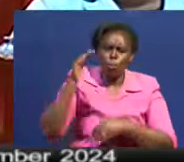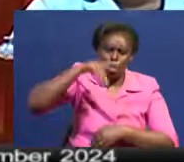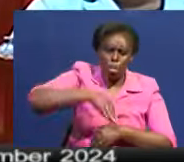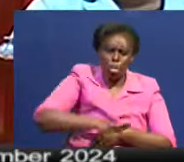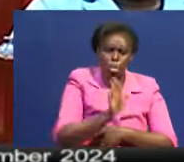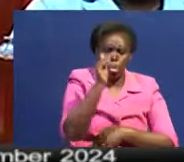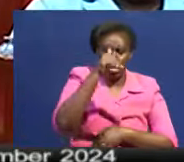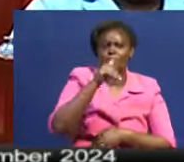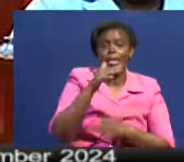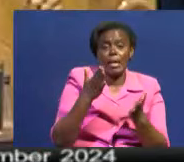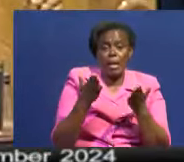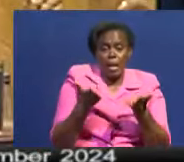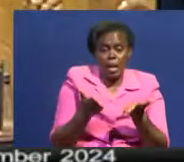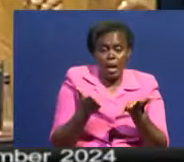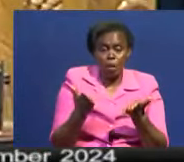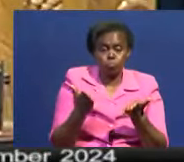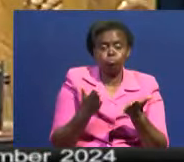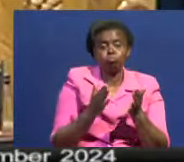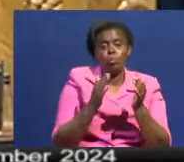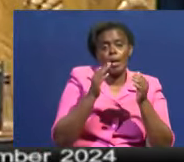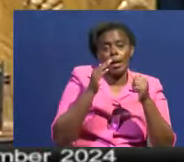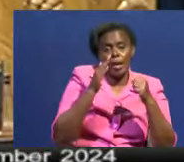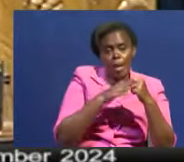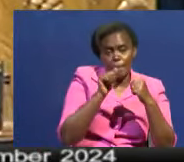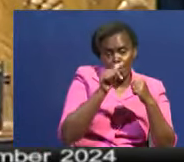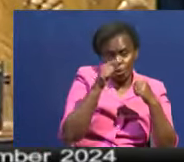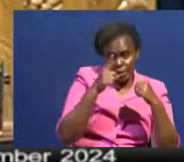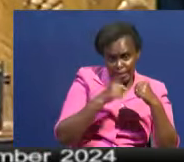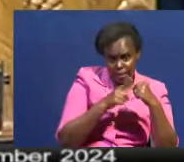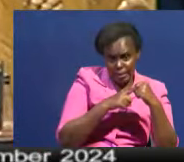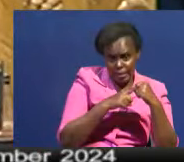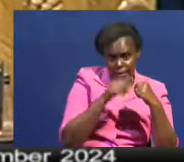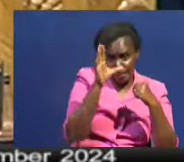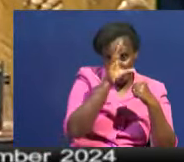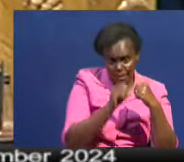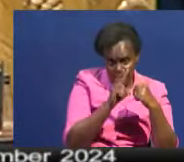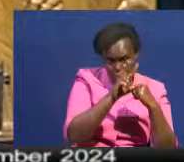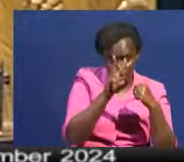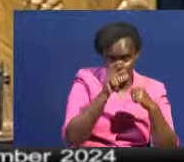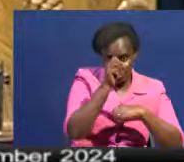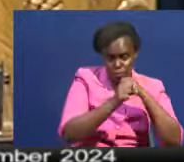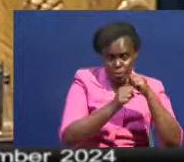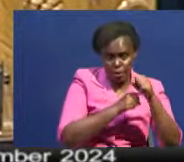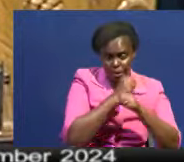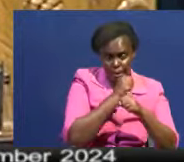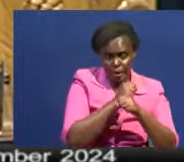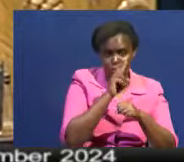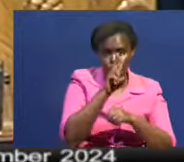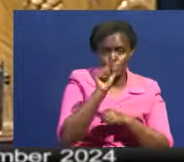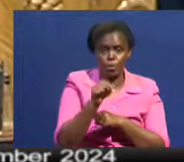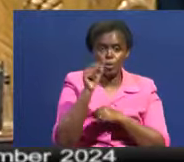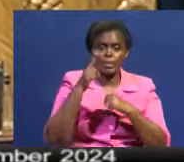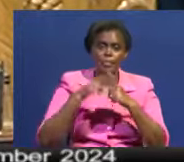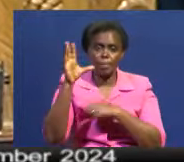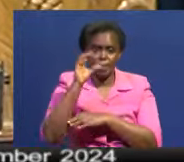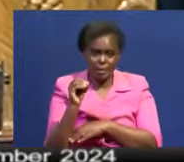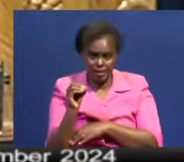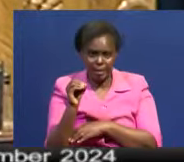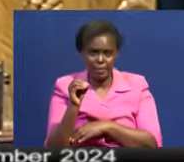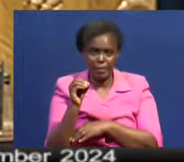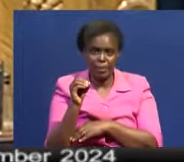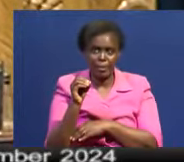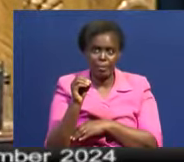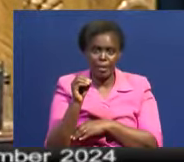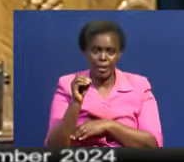declined dramatically from 9.6% in September 2022 to 2.7% in